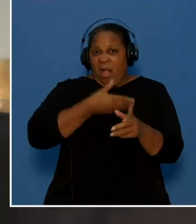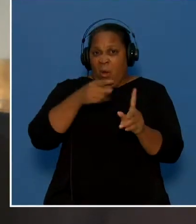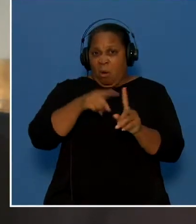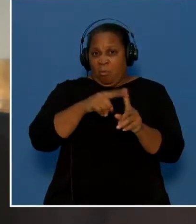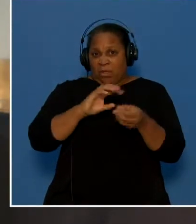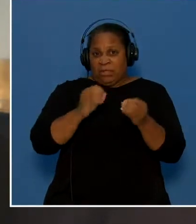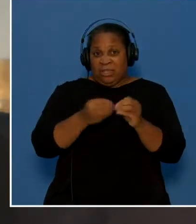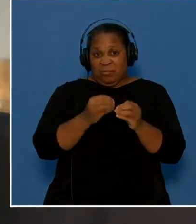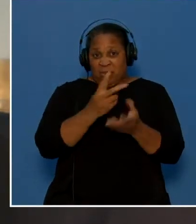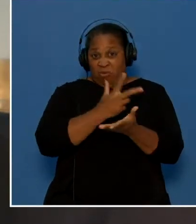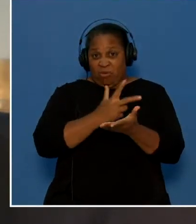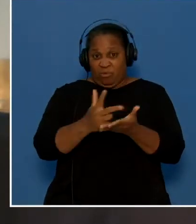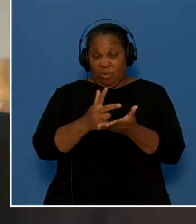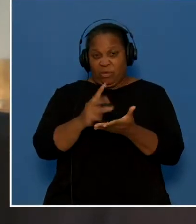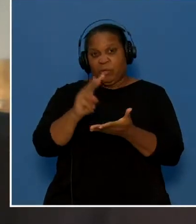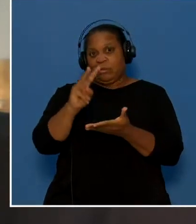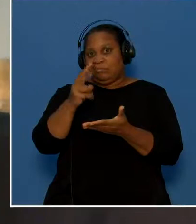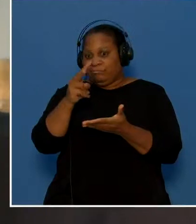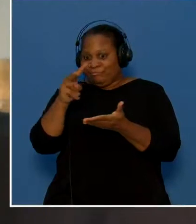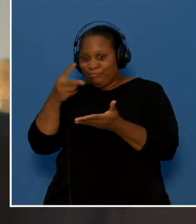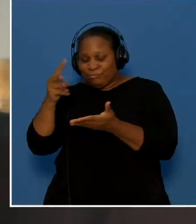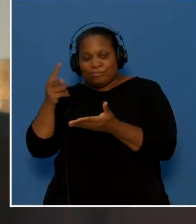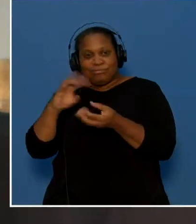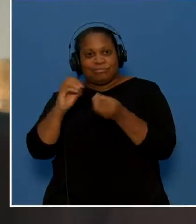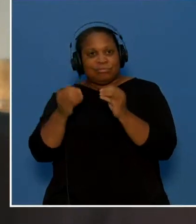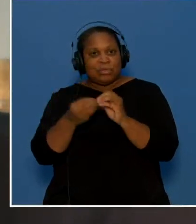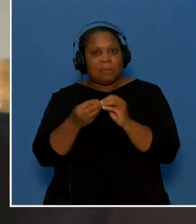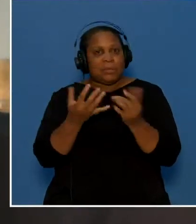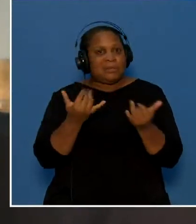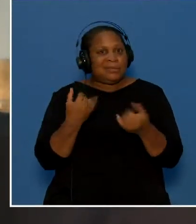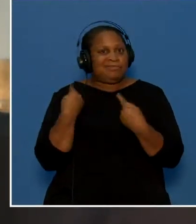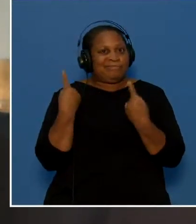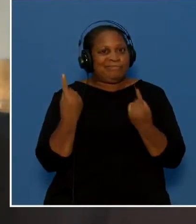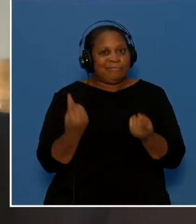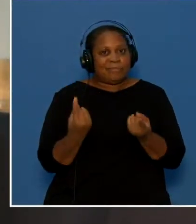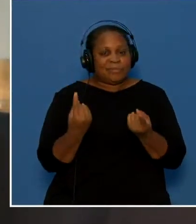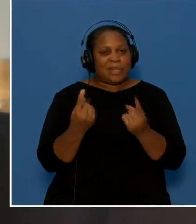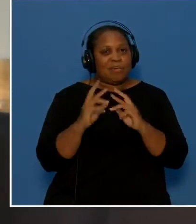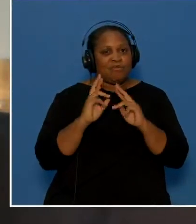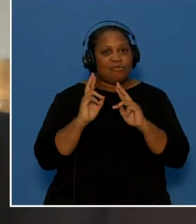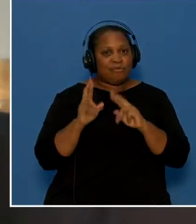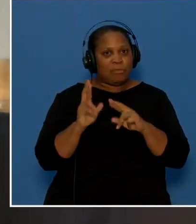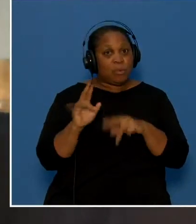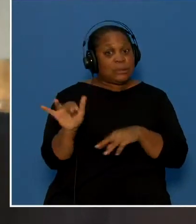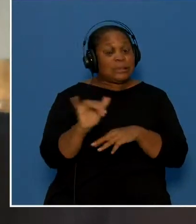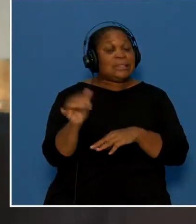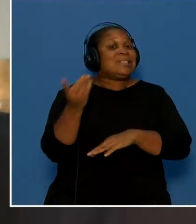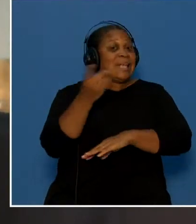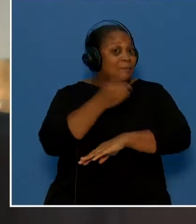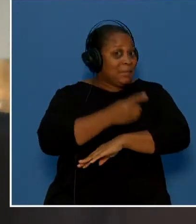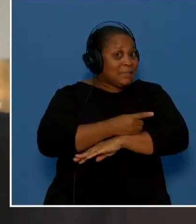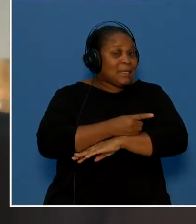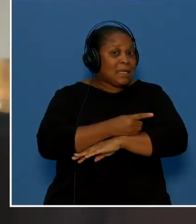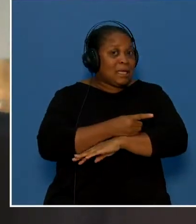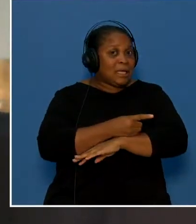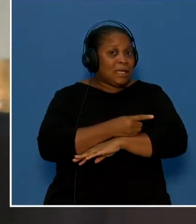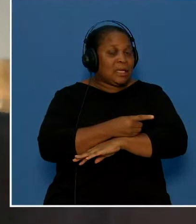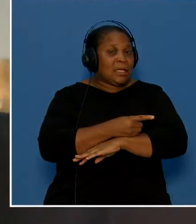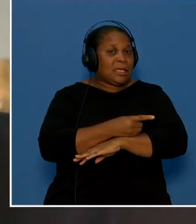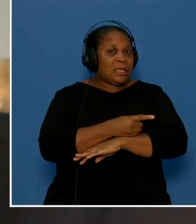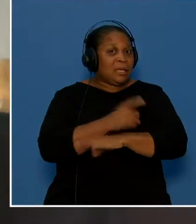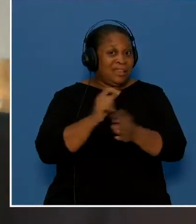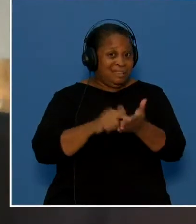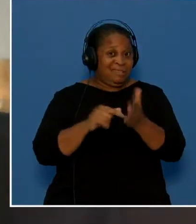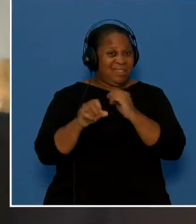least 3 weeks were in double-digit figures. Since then, reports on that same date, here in this